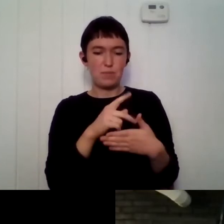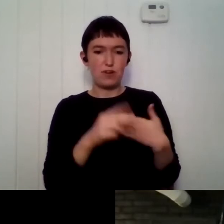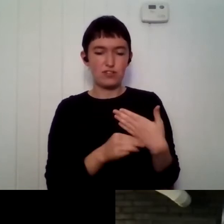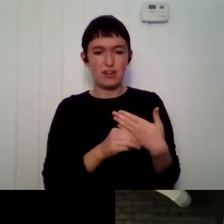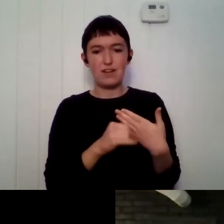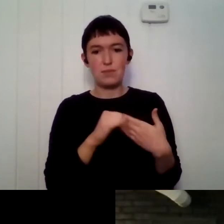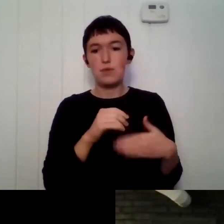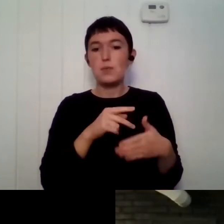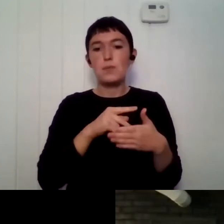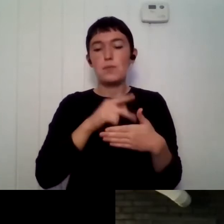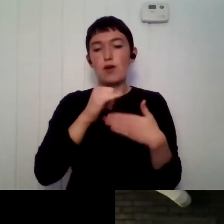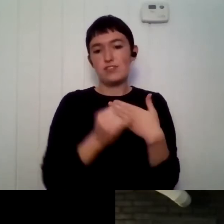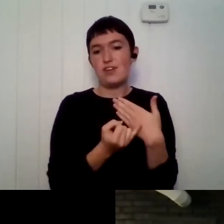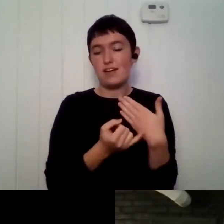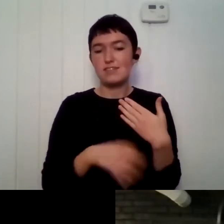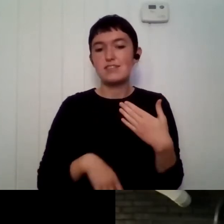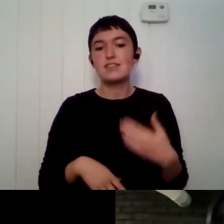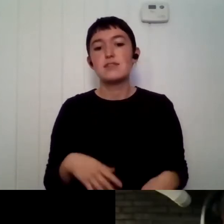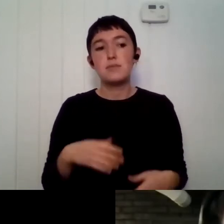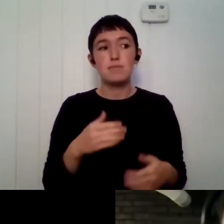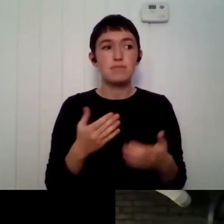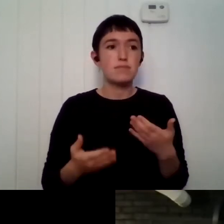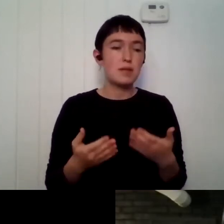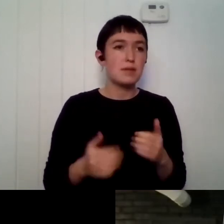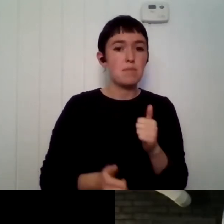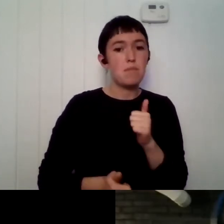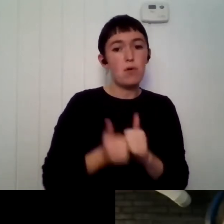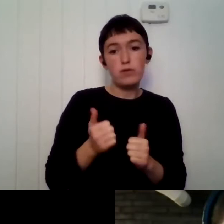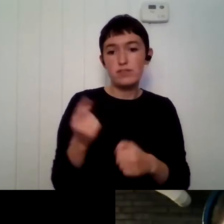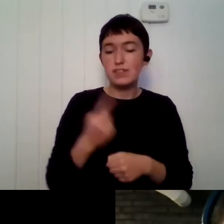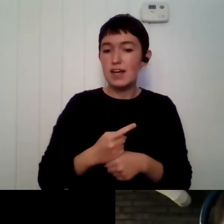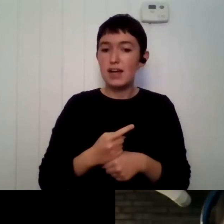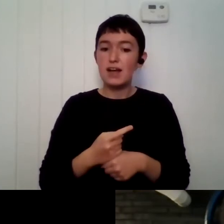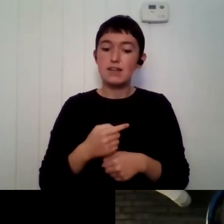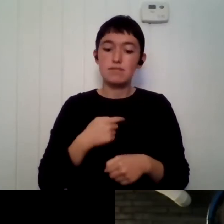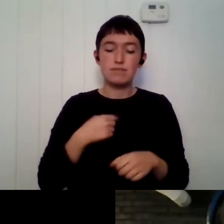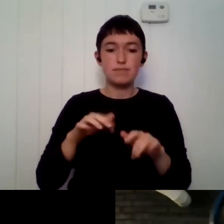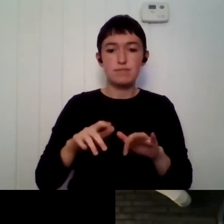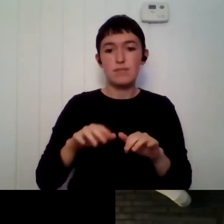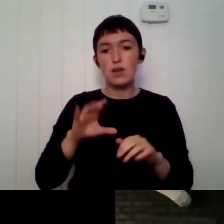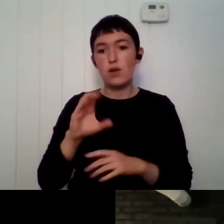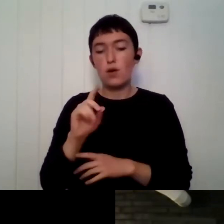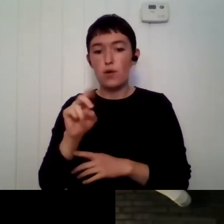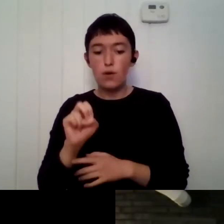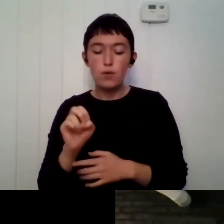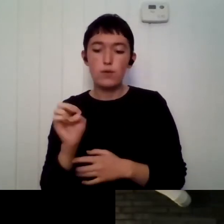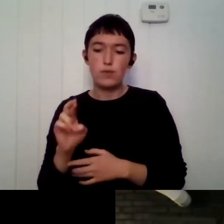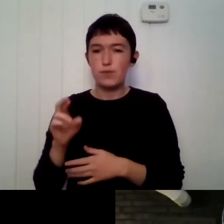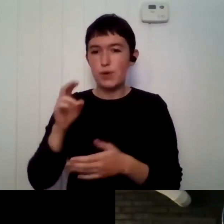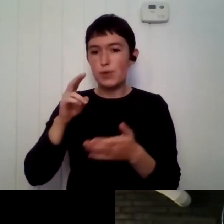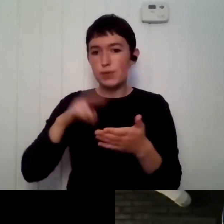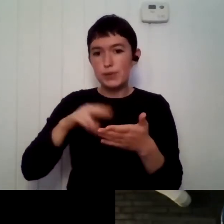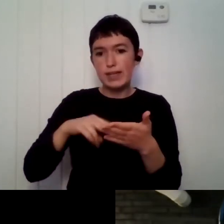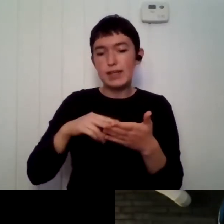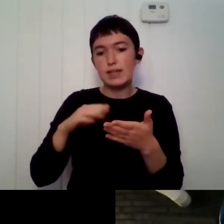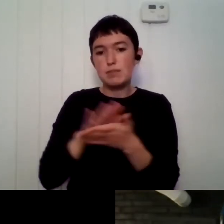looks like most of your day is actually spent coding or reading papers. But then later on in the project, you might be done with